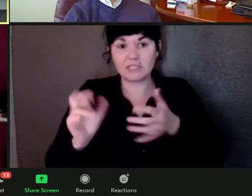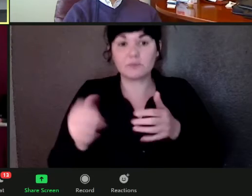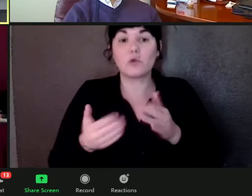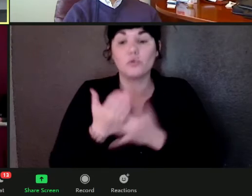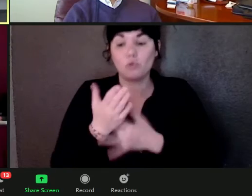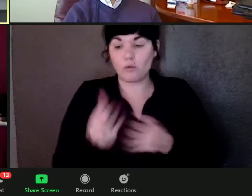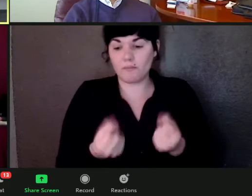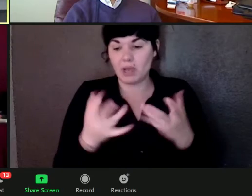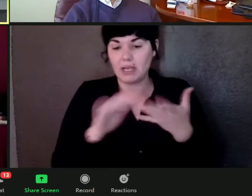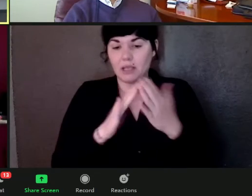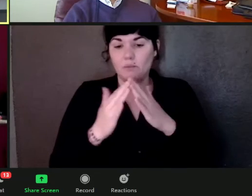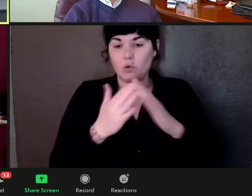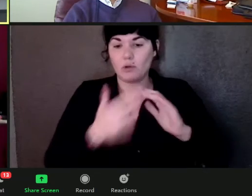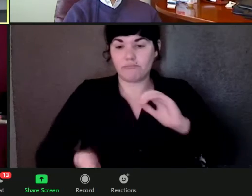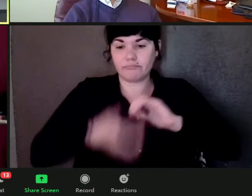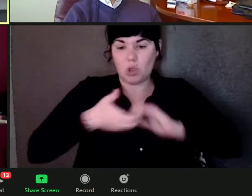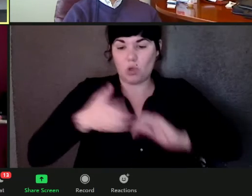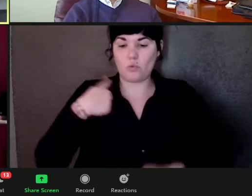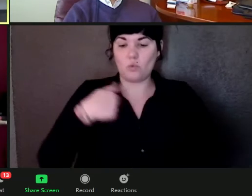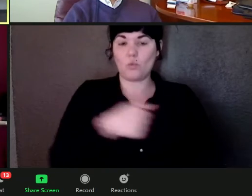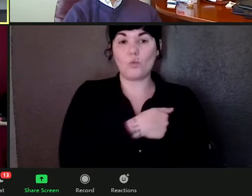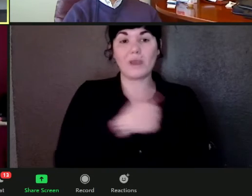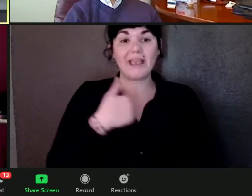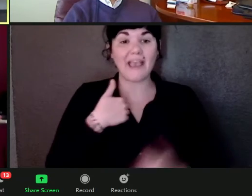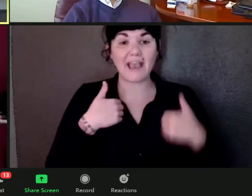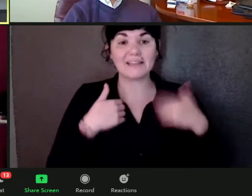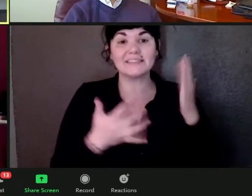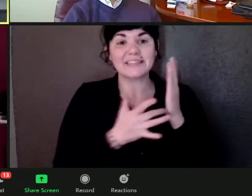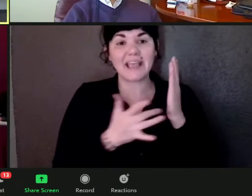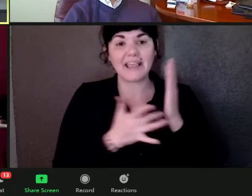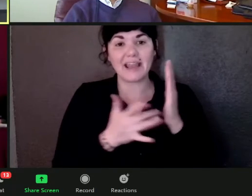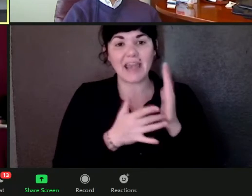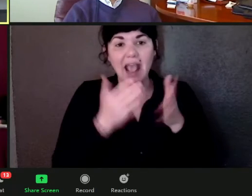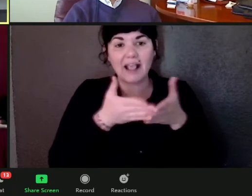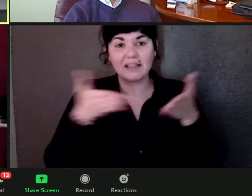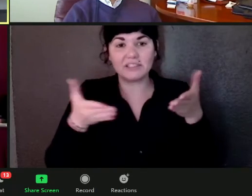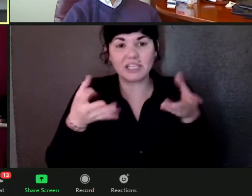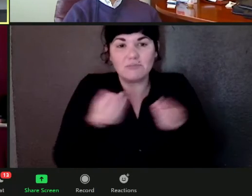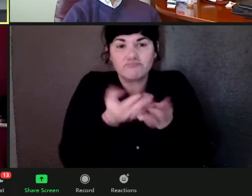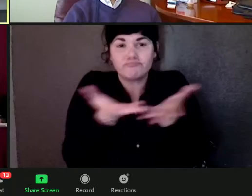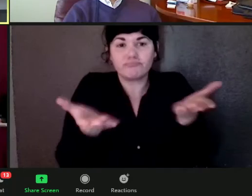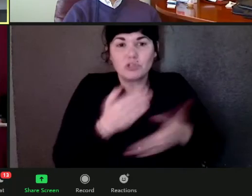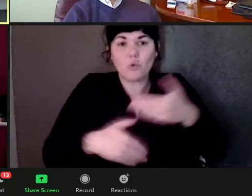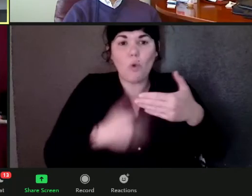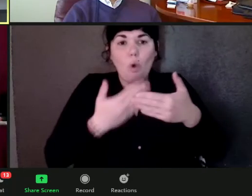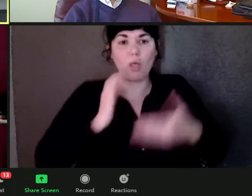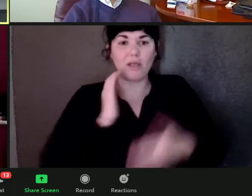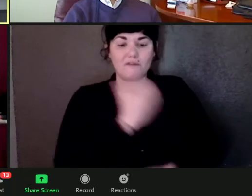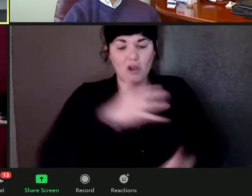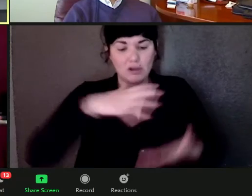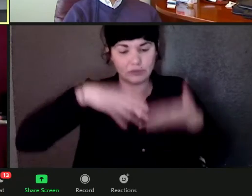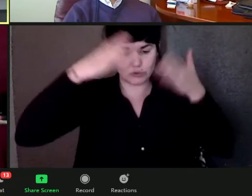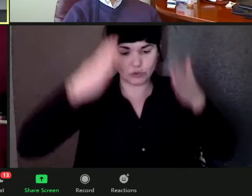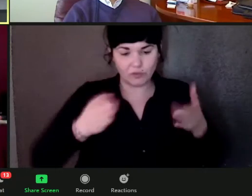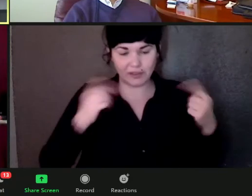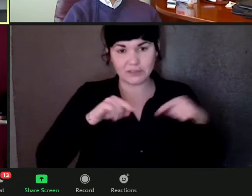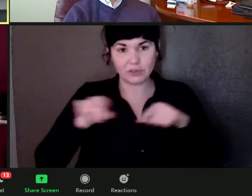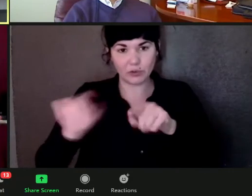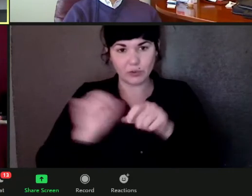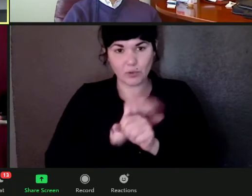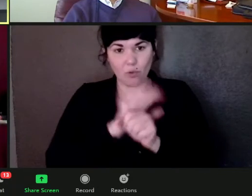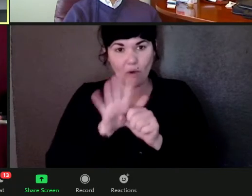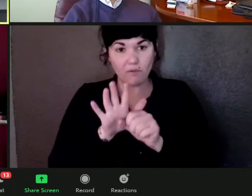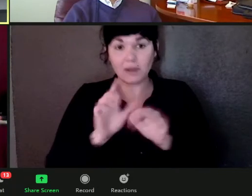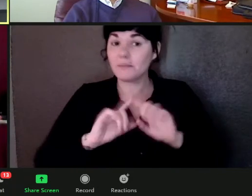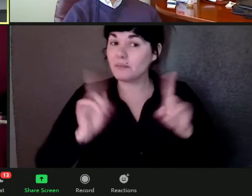technology to all of our students at the onset of COVID. However, there is the need to refresh and to make